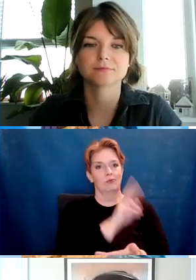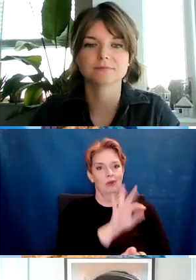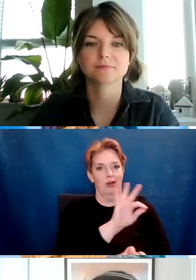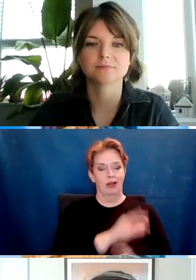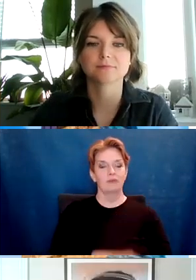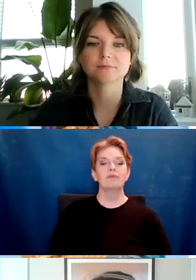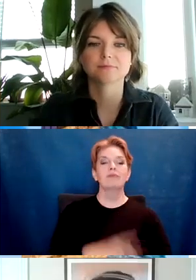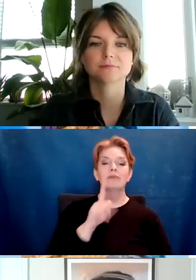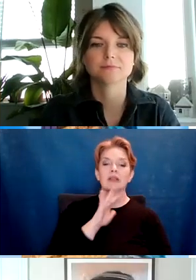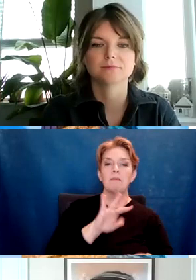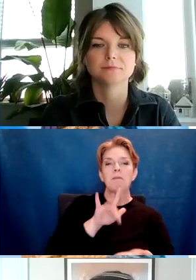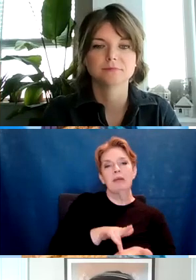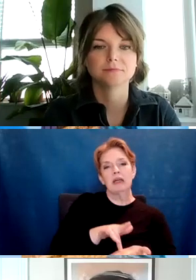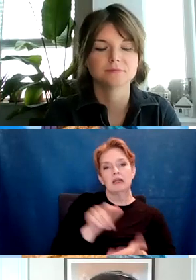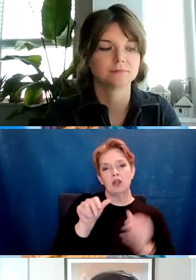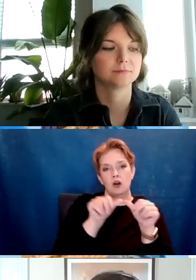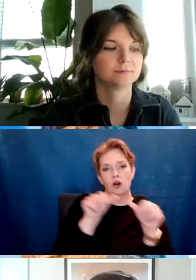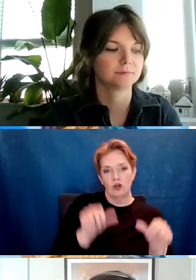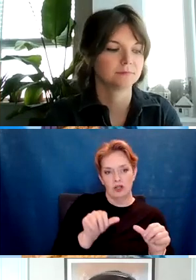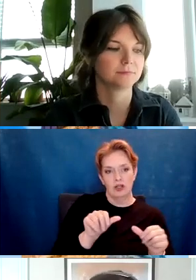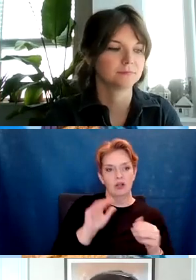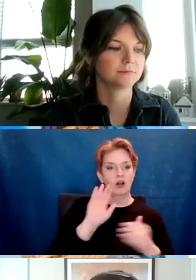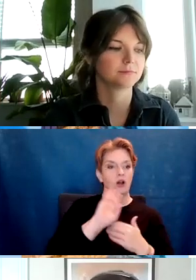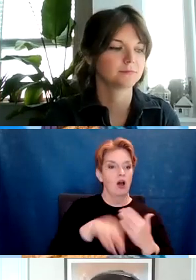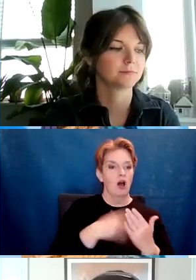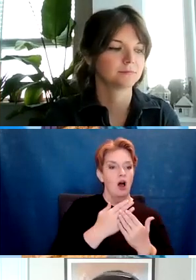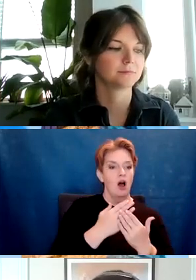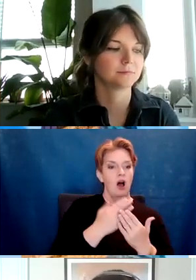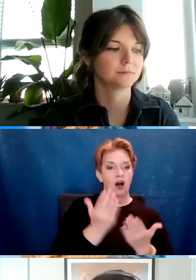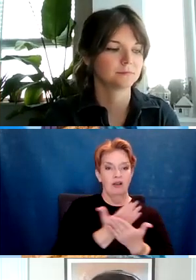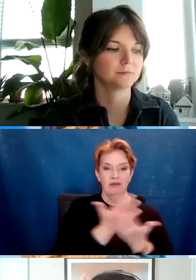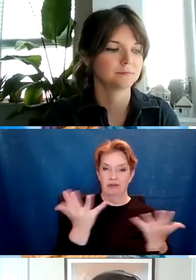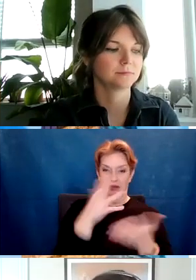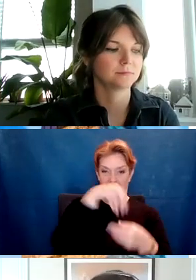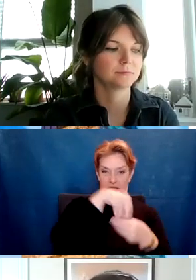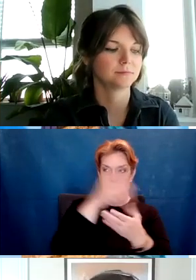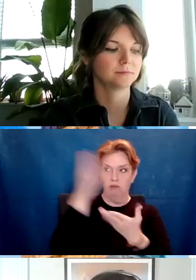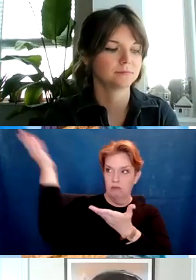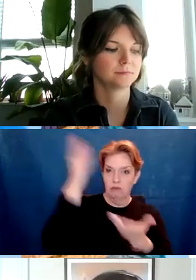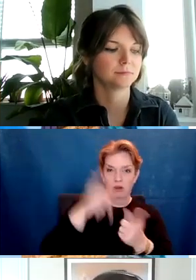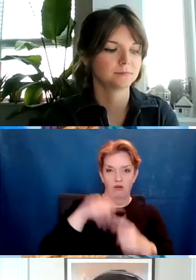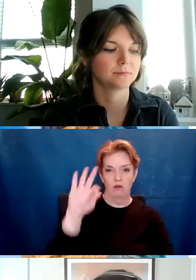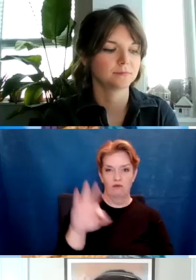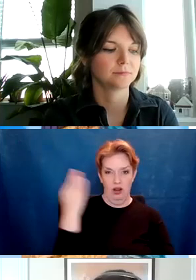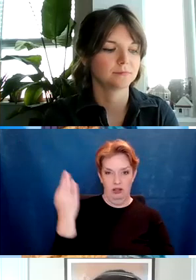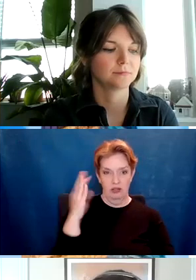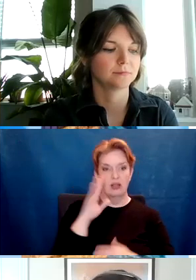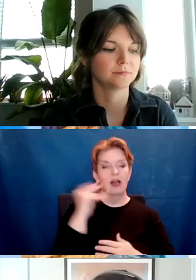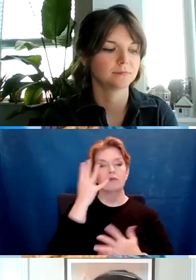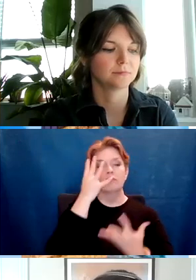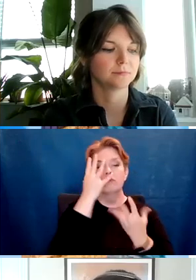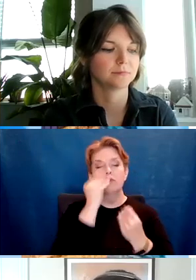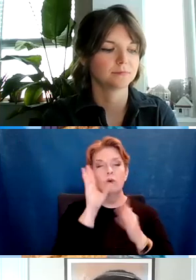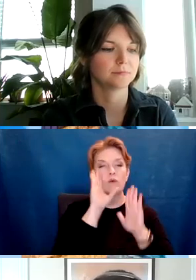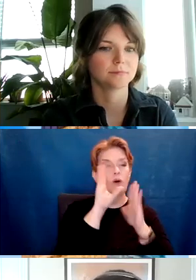All the original artistic fittings and furnishings were actually imported from France, and the stunning stained glass windows that you see at left